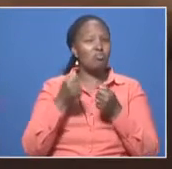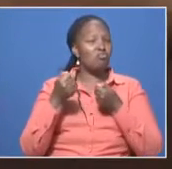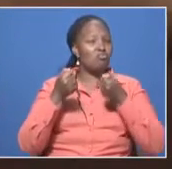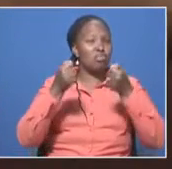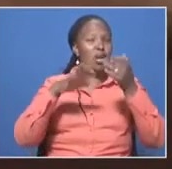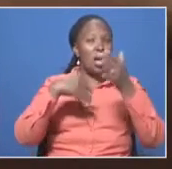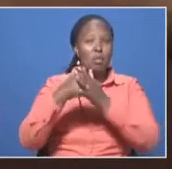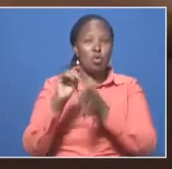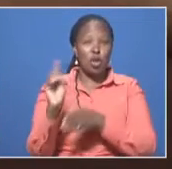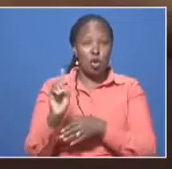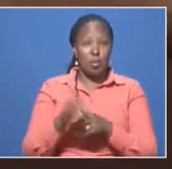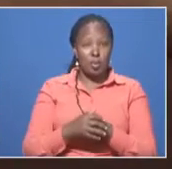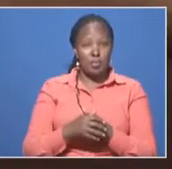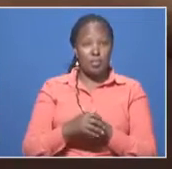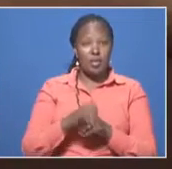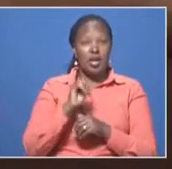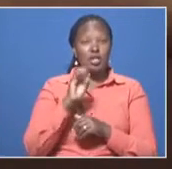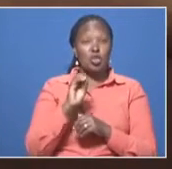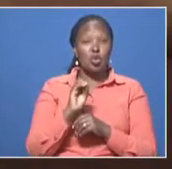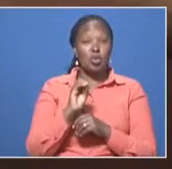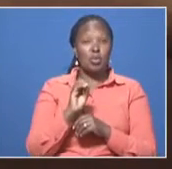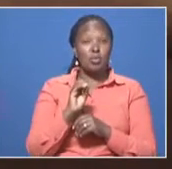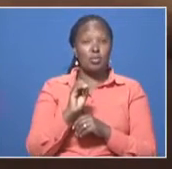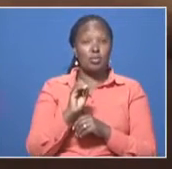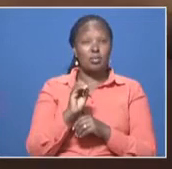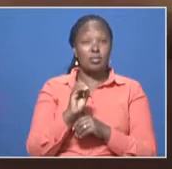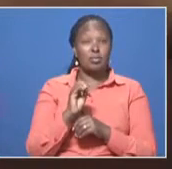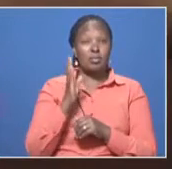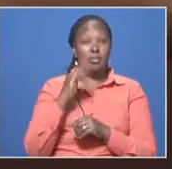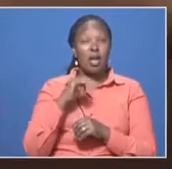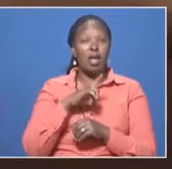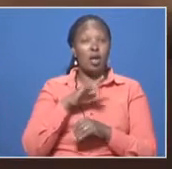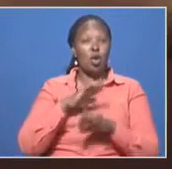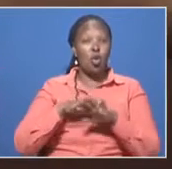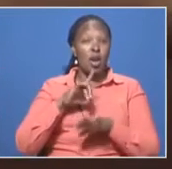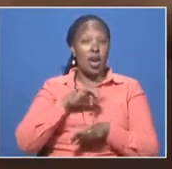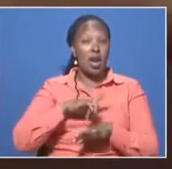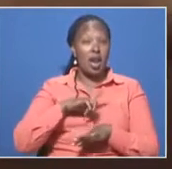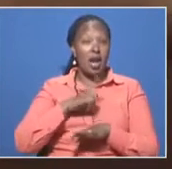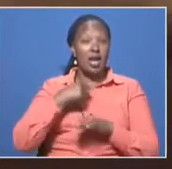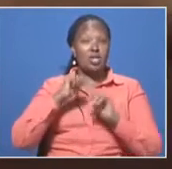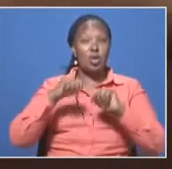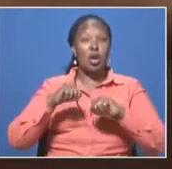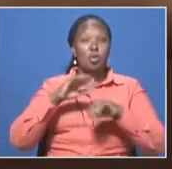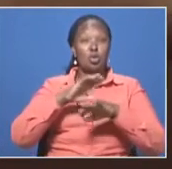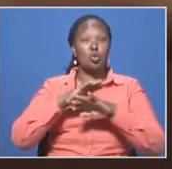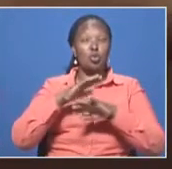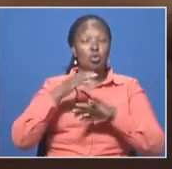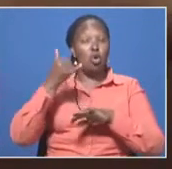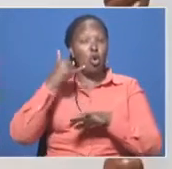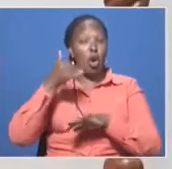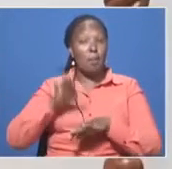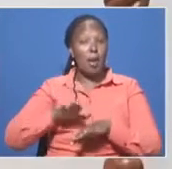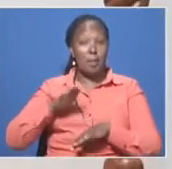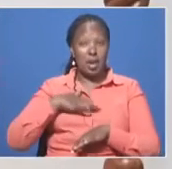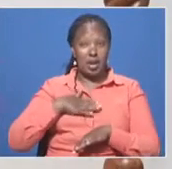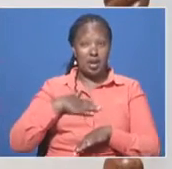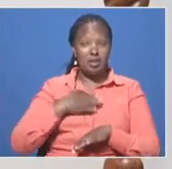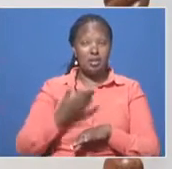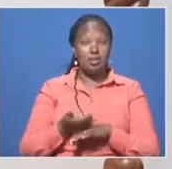to Nairobi. So then, luckily, we were able to get my mom on the phone.